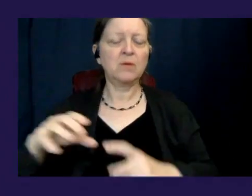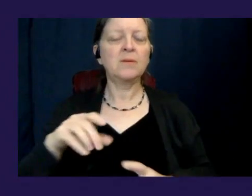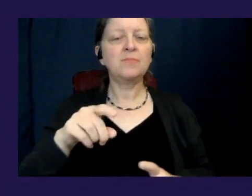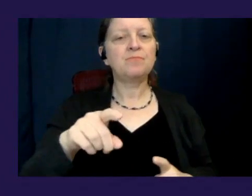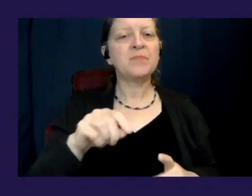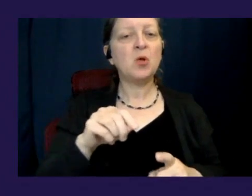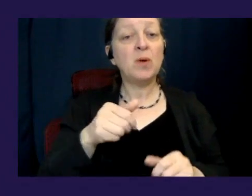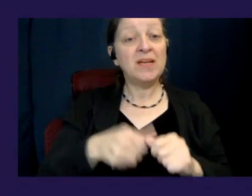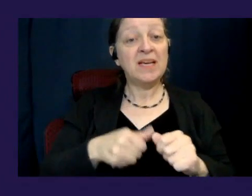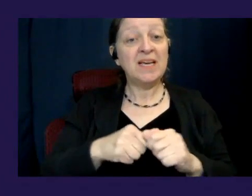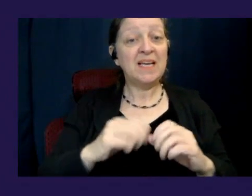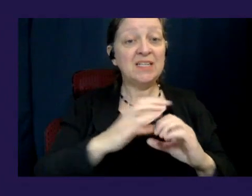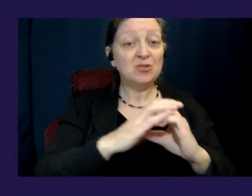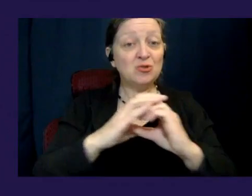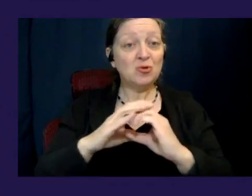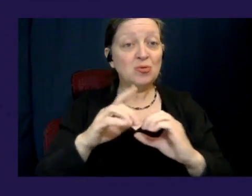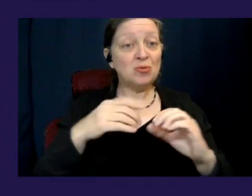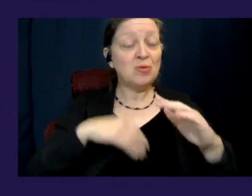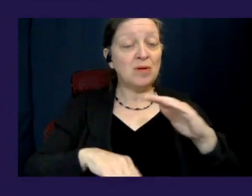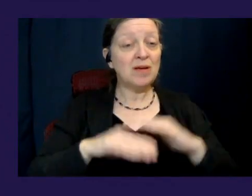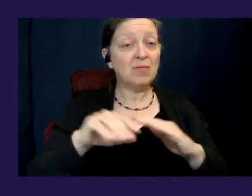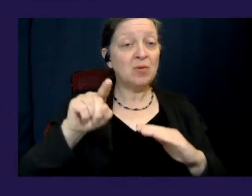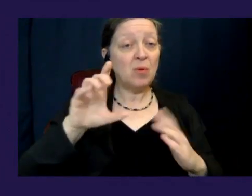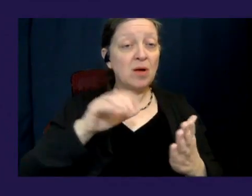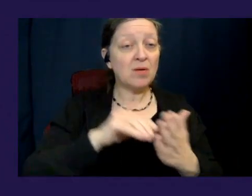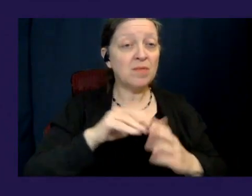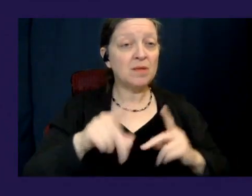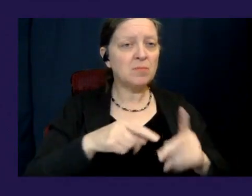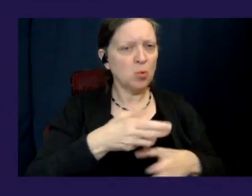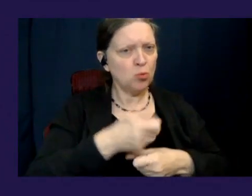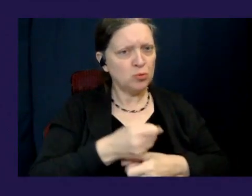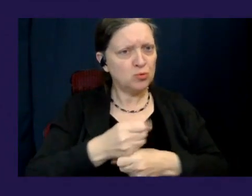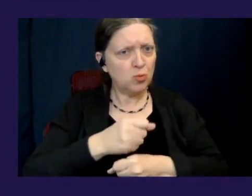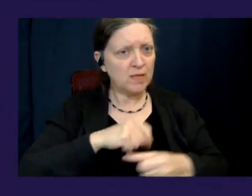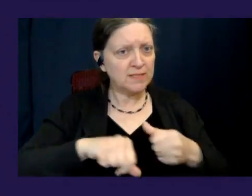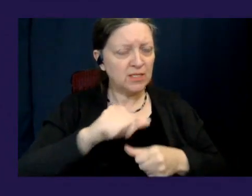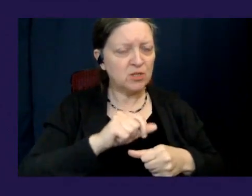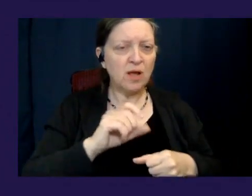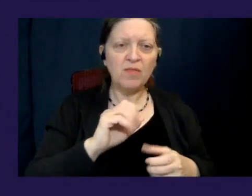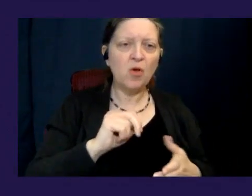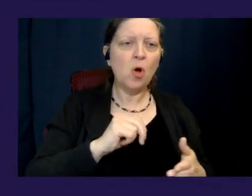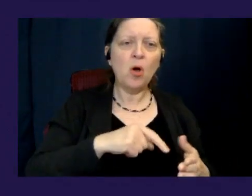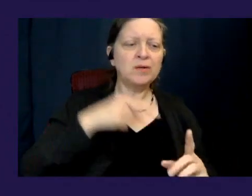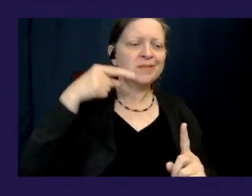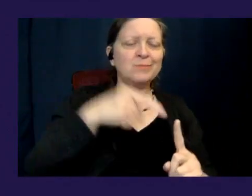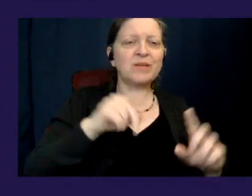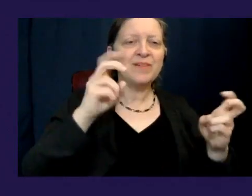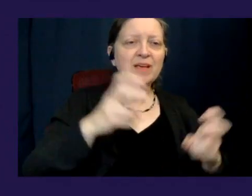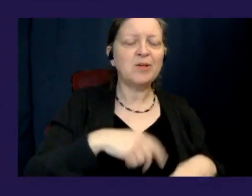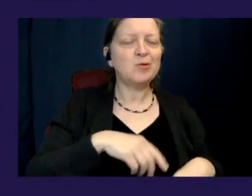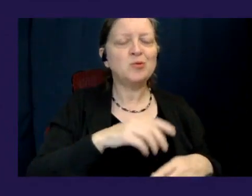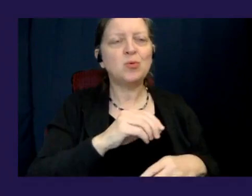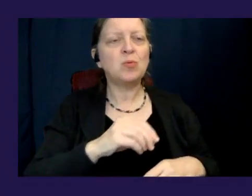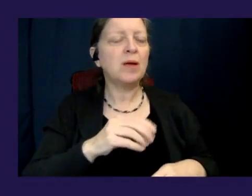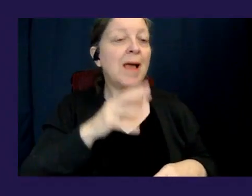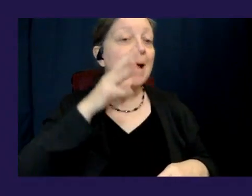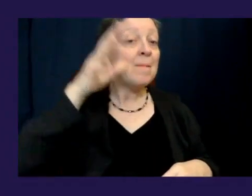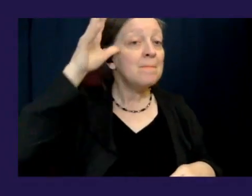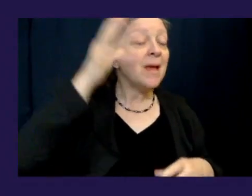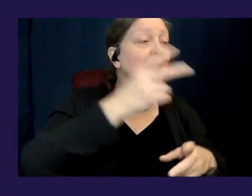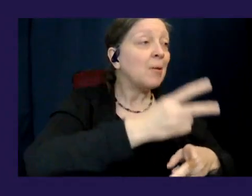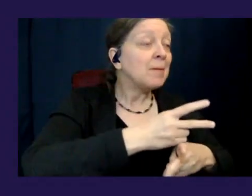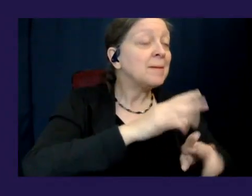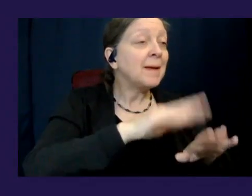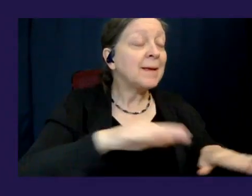who trust each other on some issue, parenting, autism, whatever it is. And they can